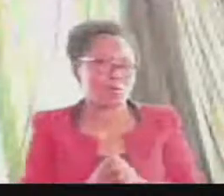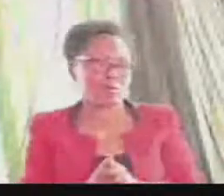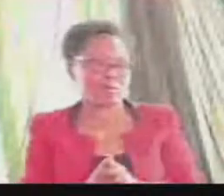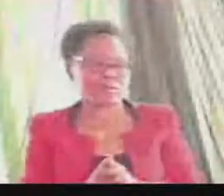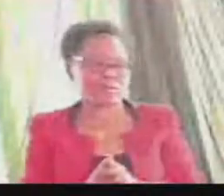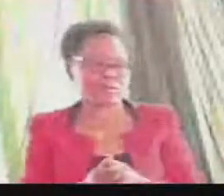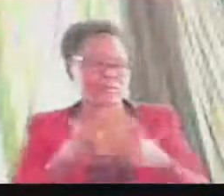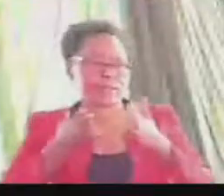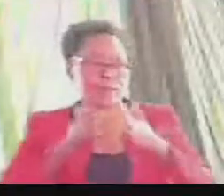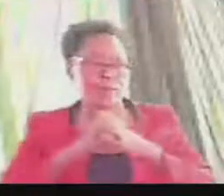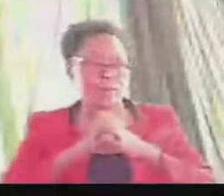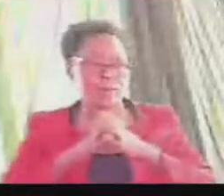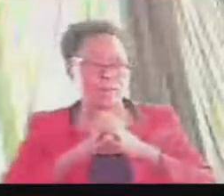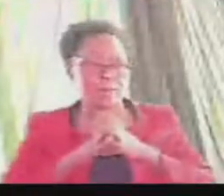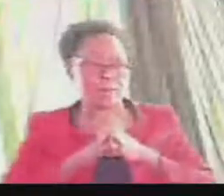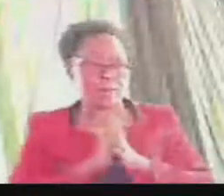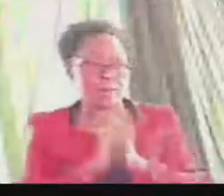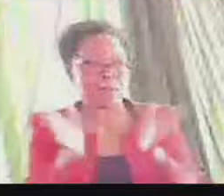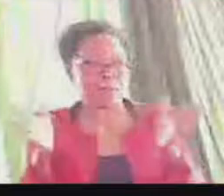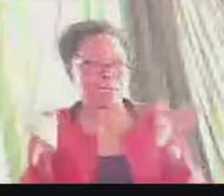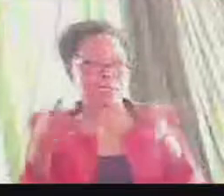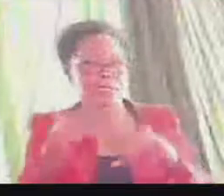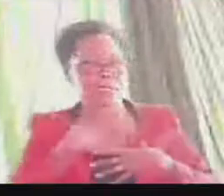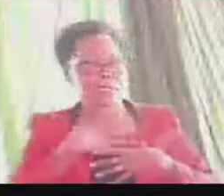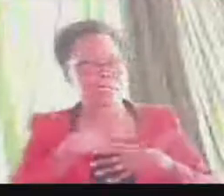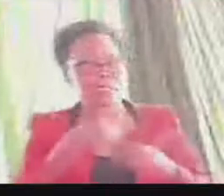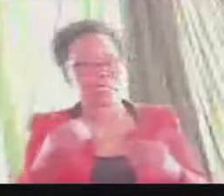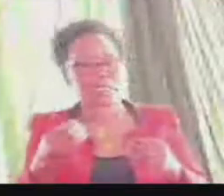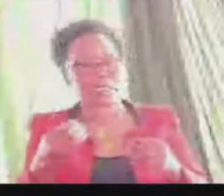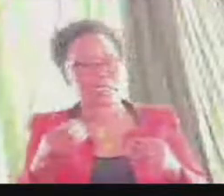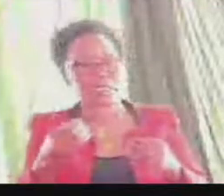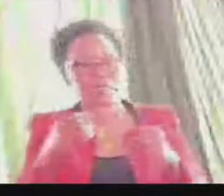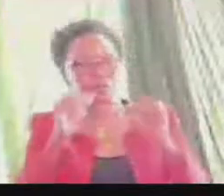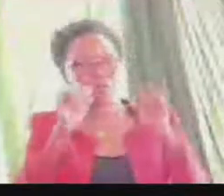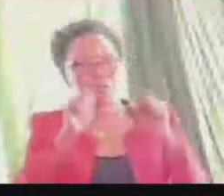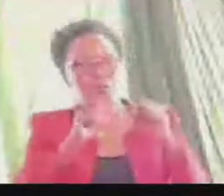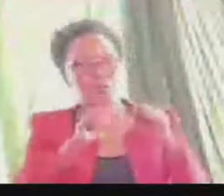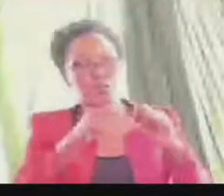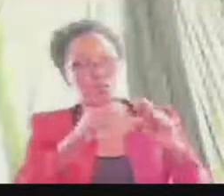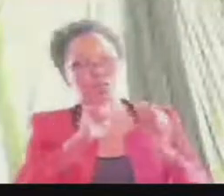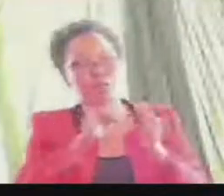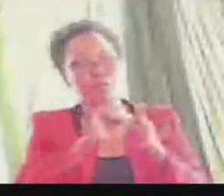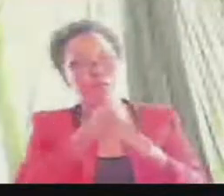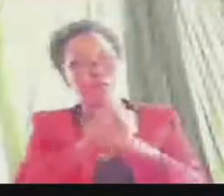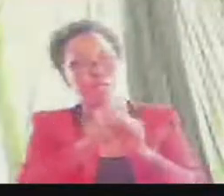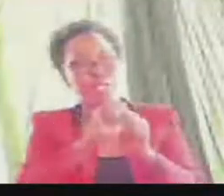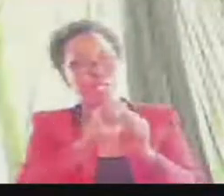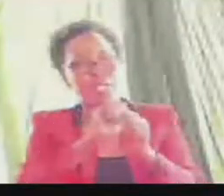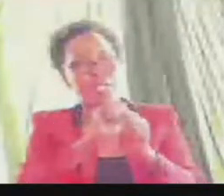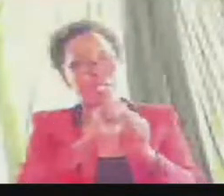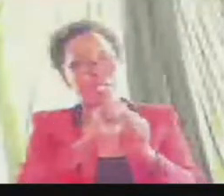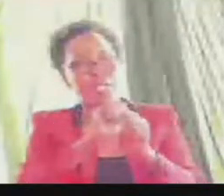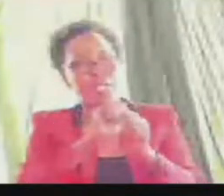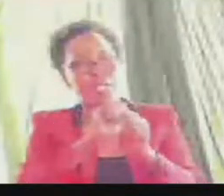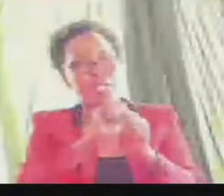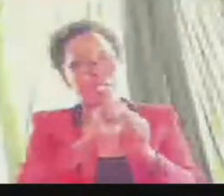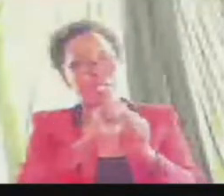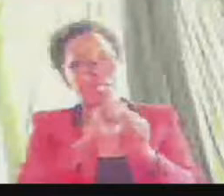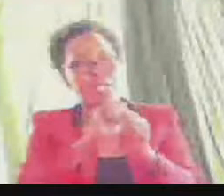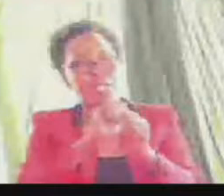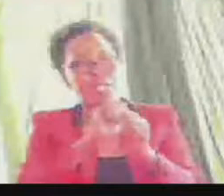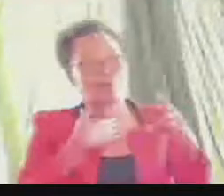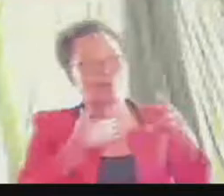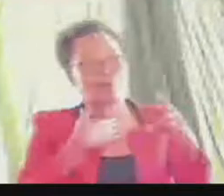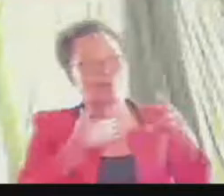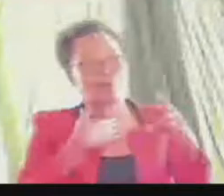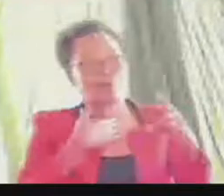Public interest can be compartmentalized. You can dissect it, because you can have NGOs coming